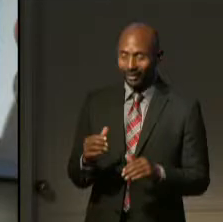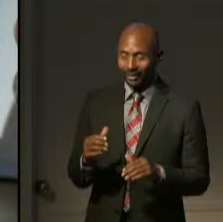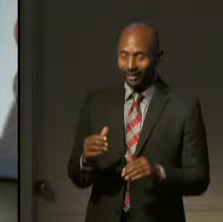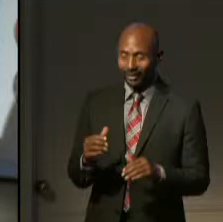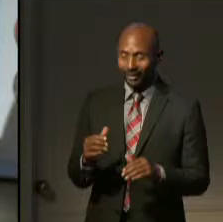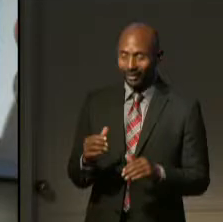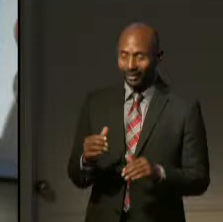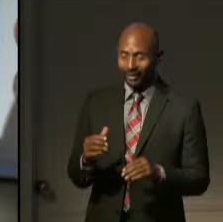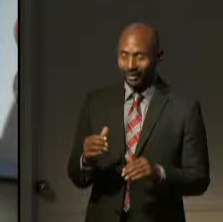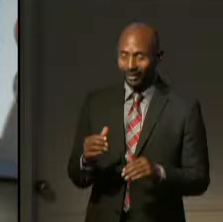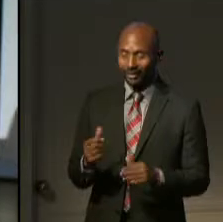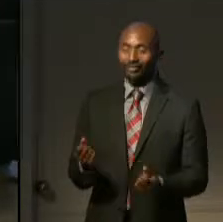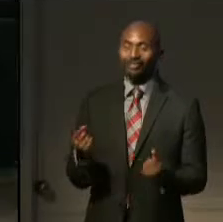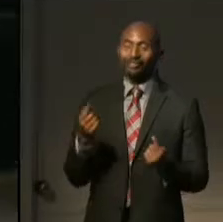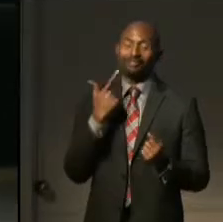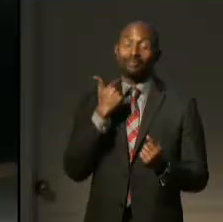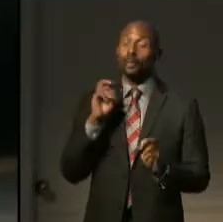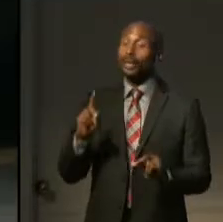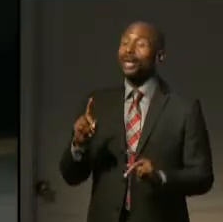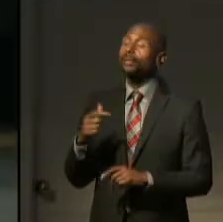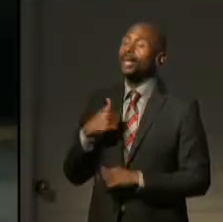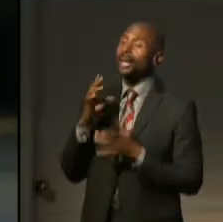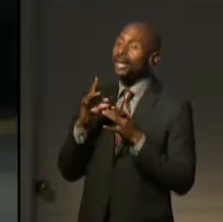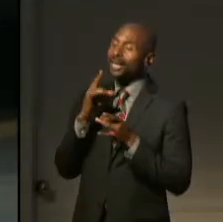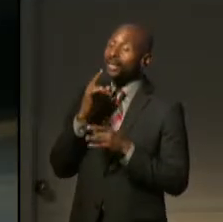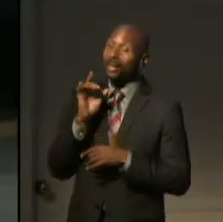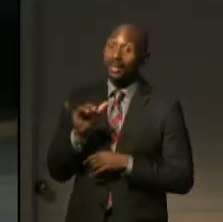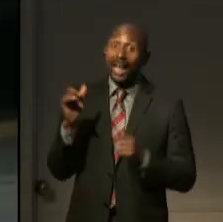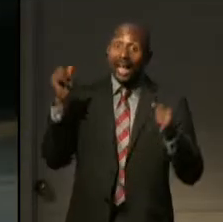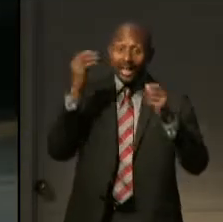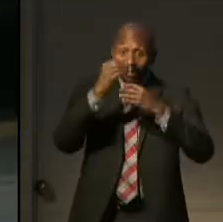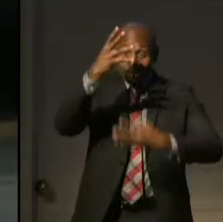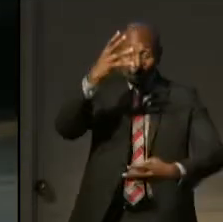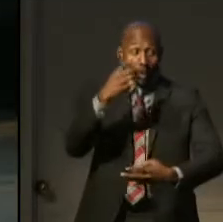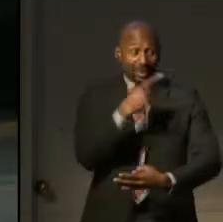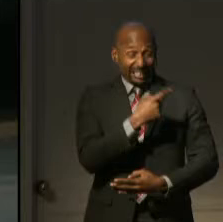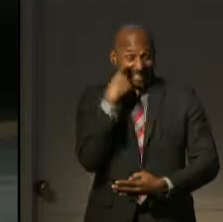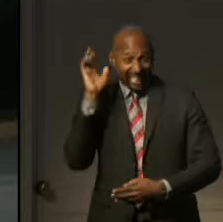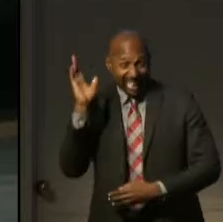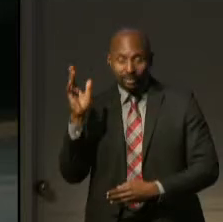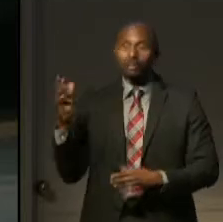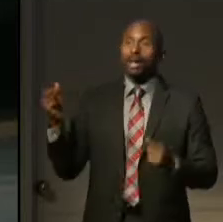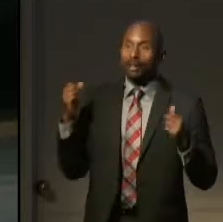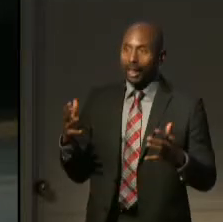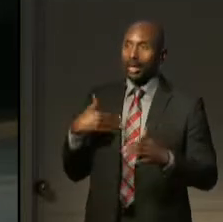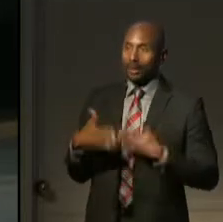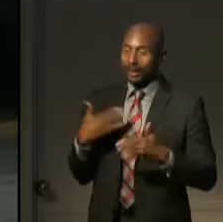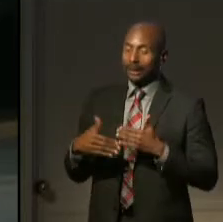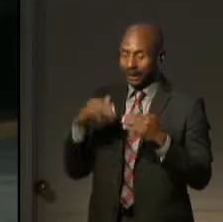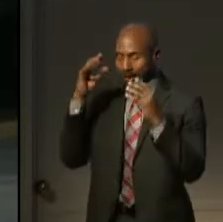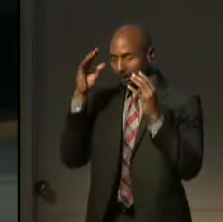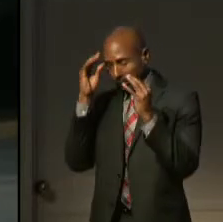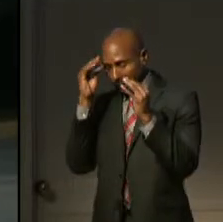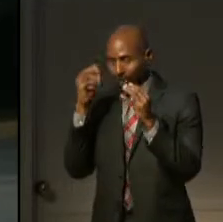this. So what I said was that's a lot to process. Hi, you guys.